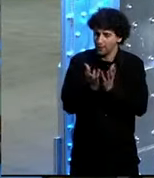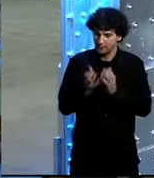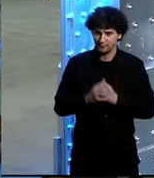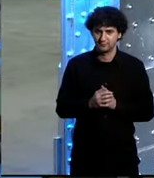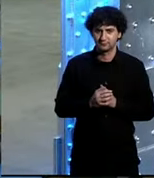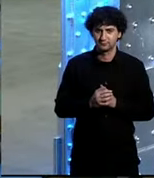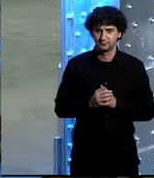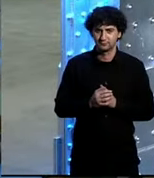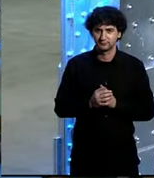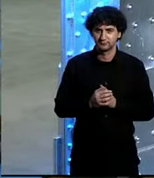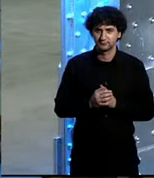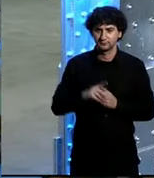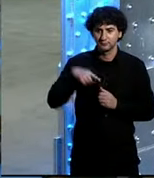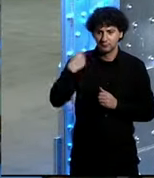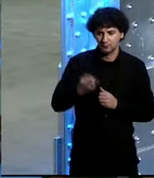potential,